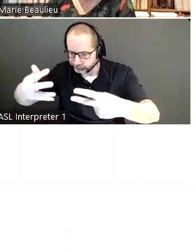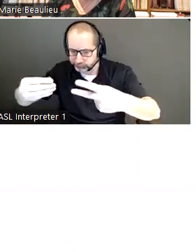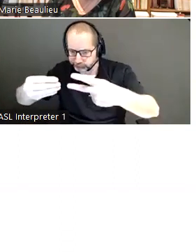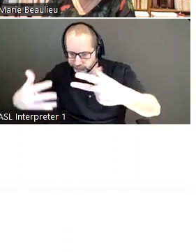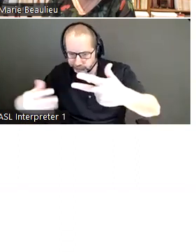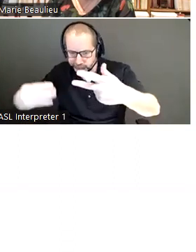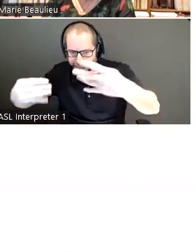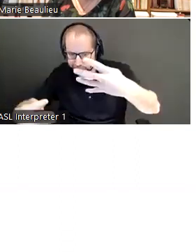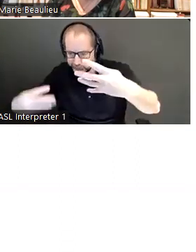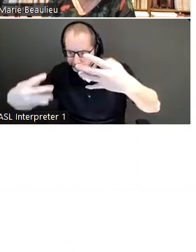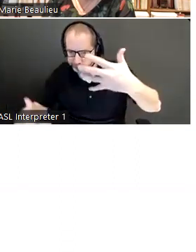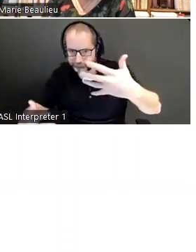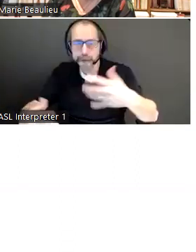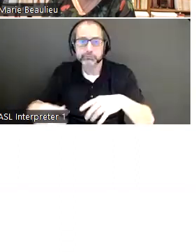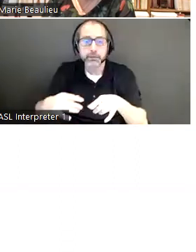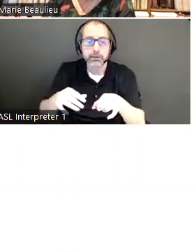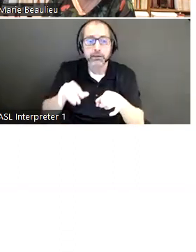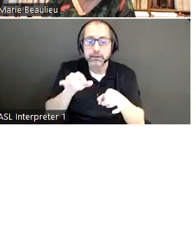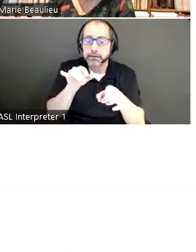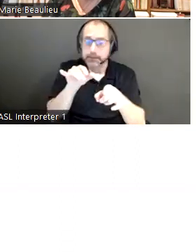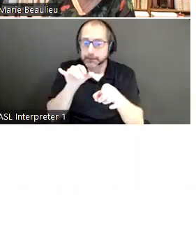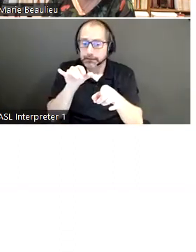it is intended to